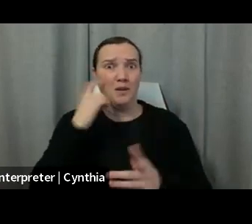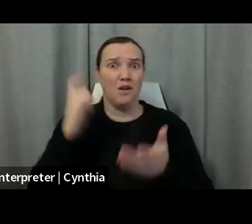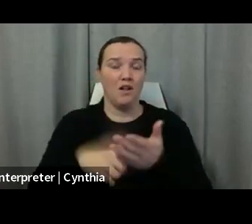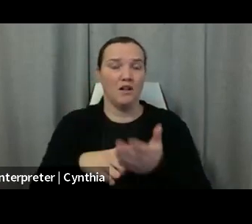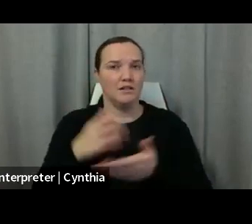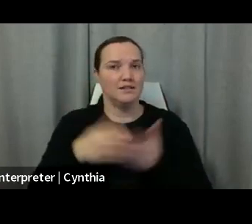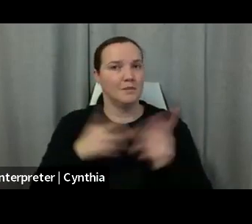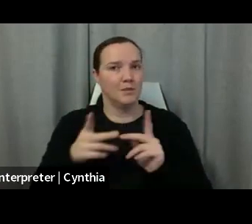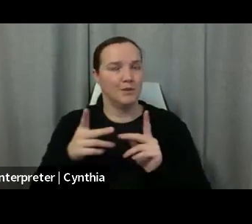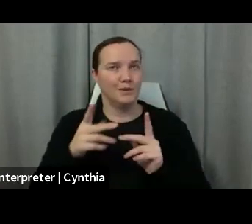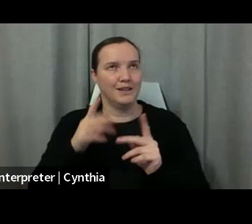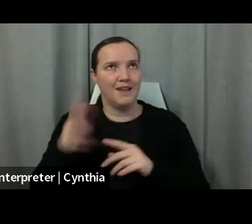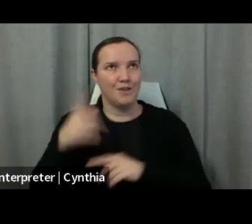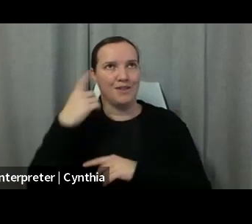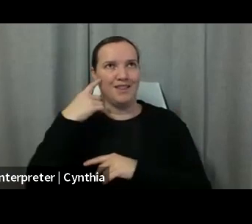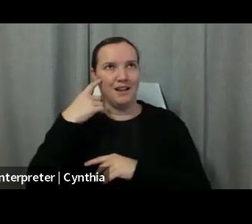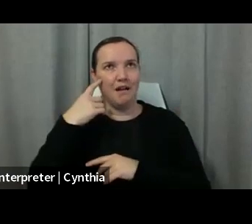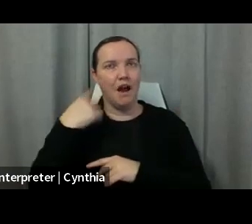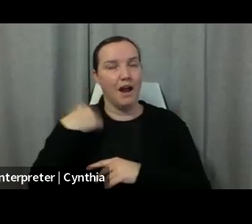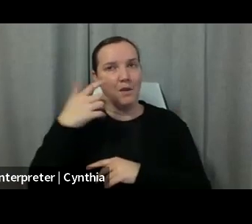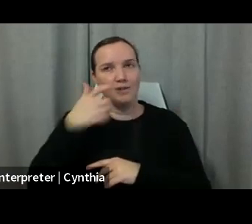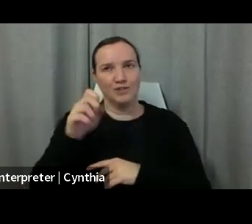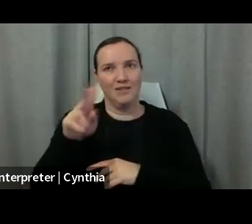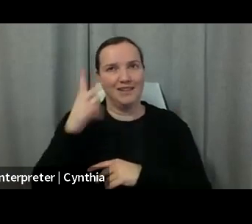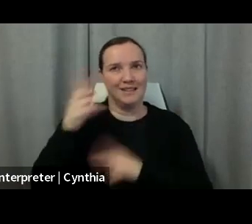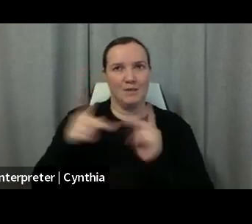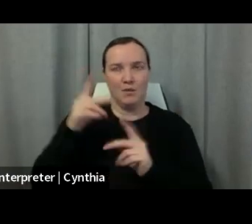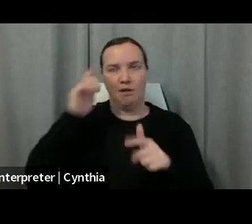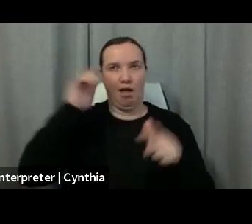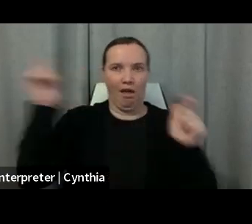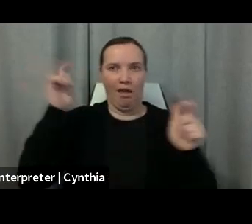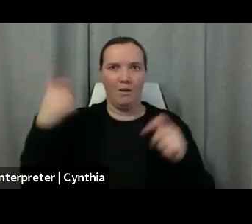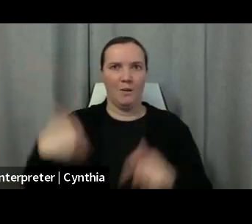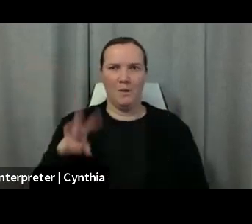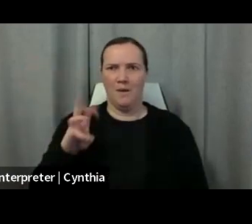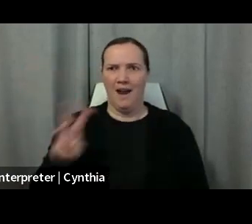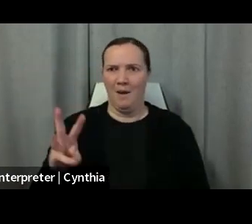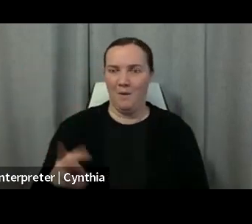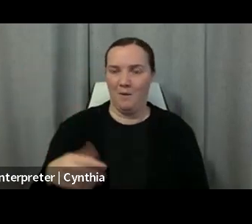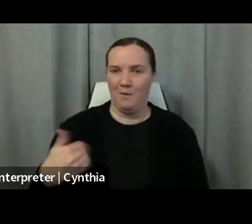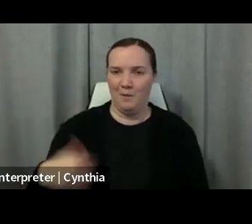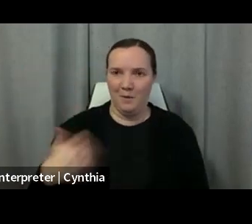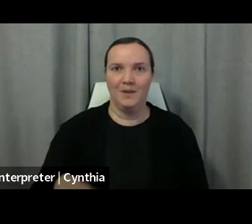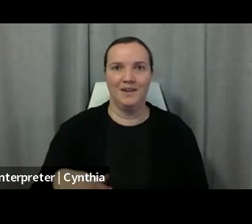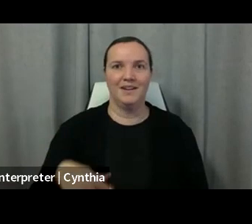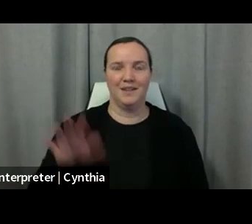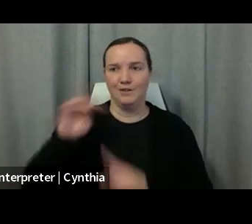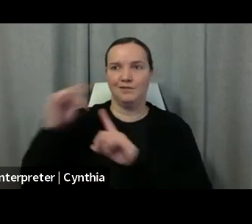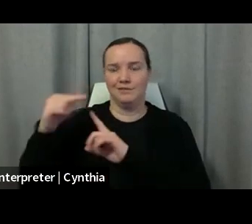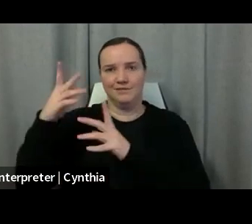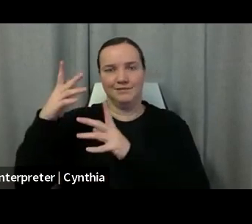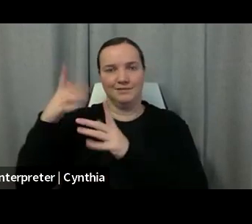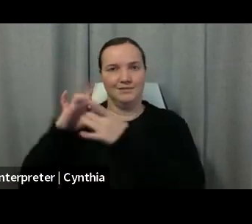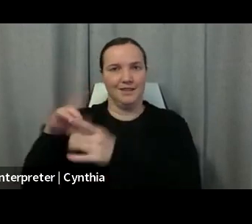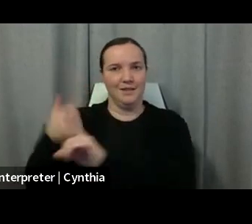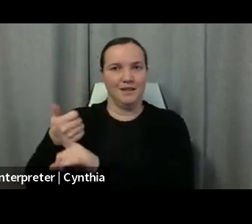mean, I watch enough reality shows to see the ego in some folks, and I'm like, wow, how highly you think of yourself. But just to say that's really, really